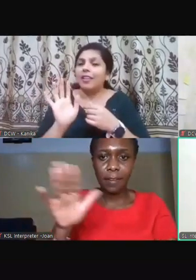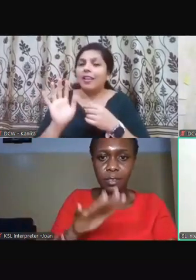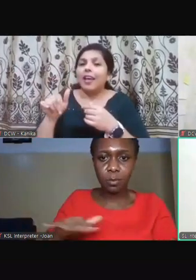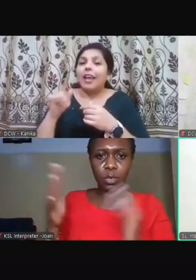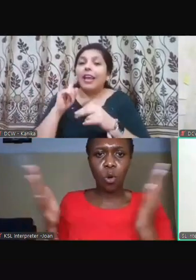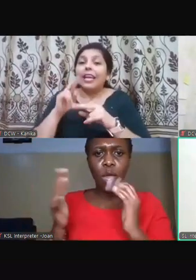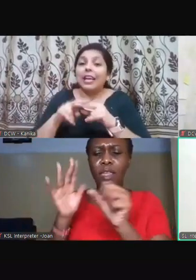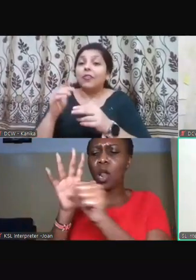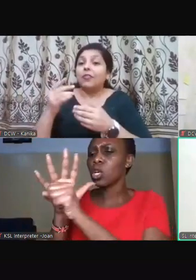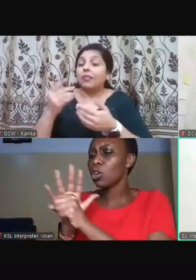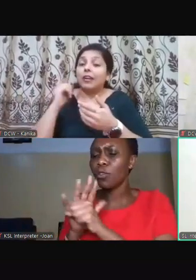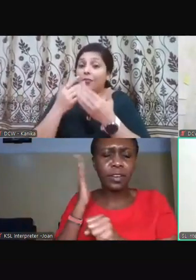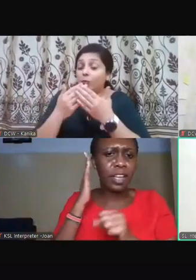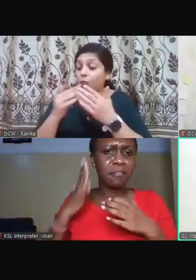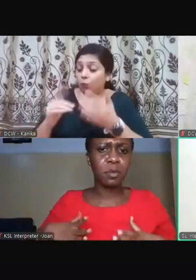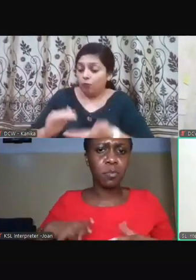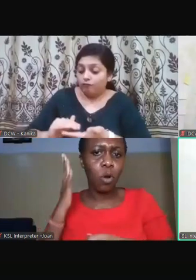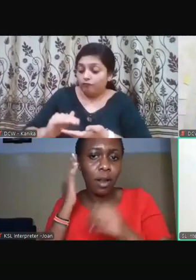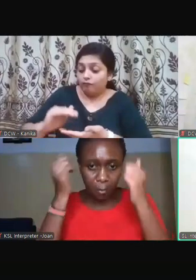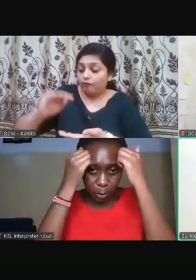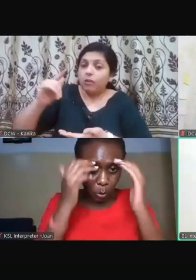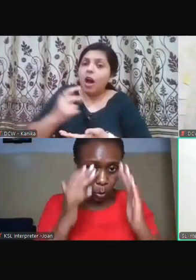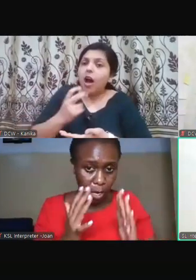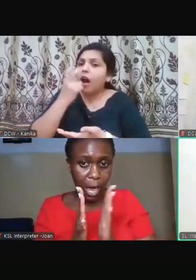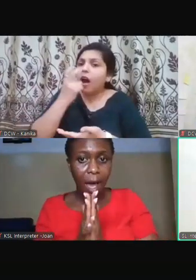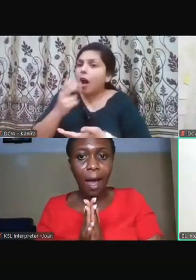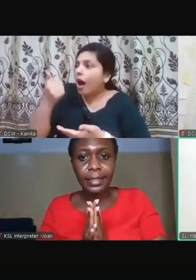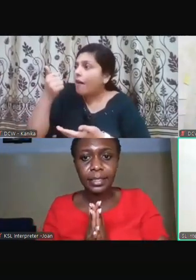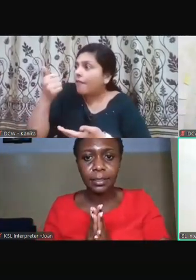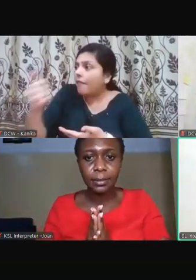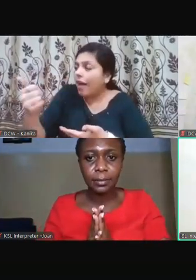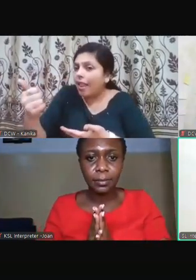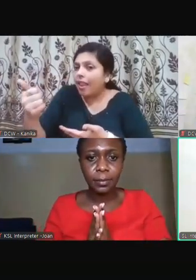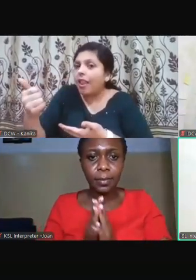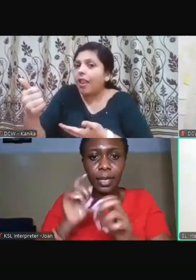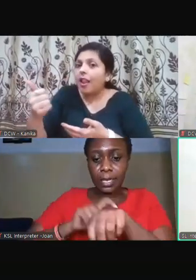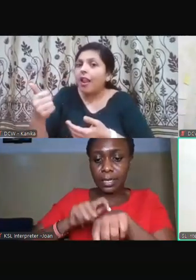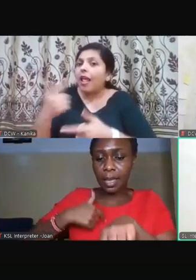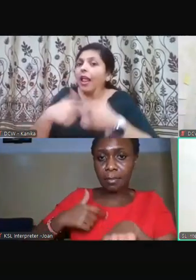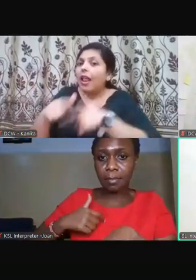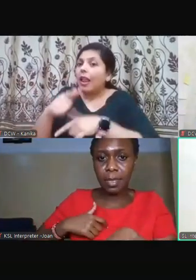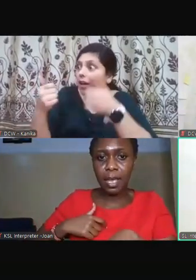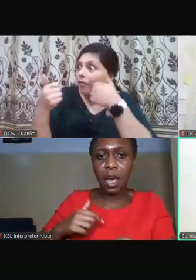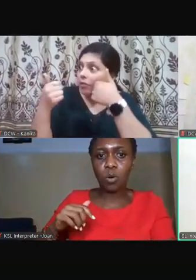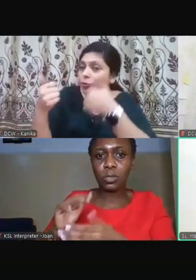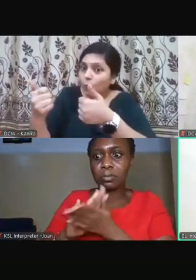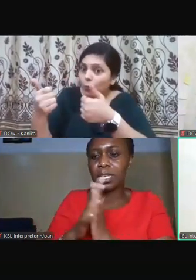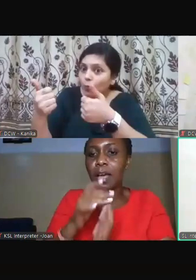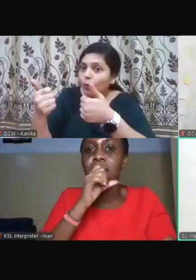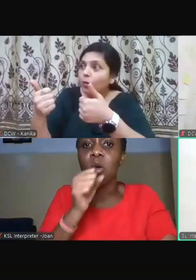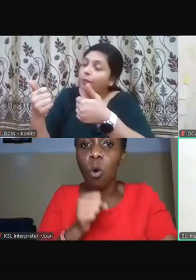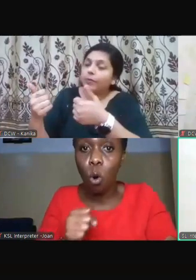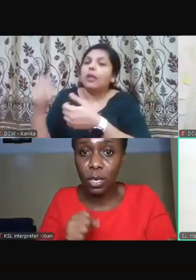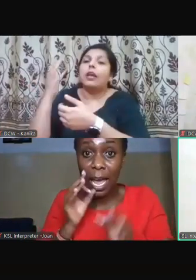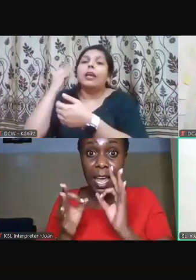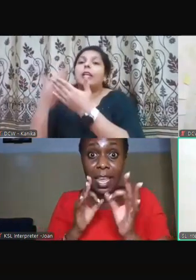deaf people, deaf students, and while I was growing orally, if that worked well for me, if